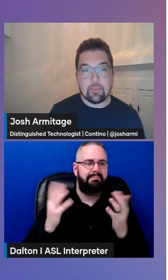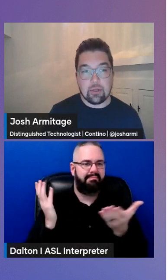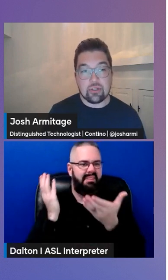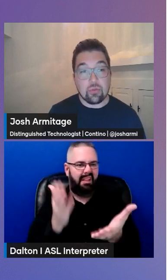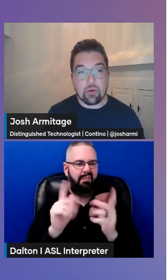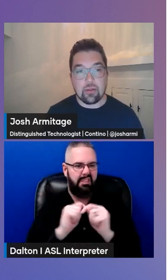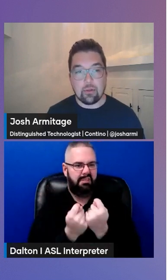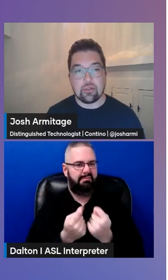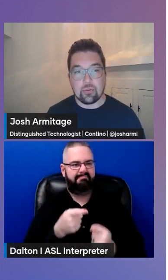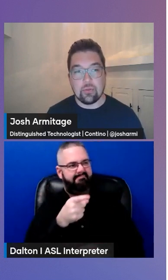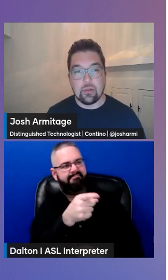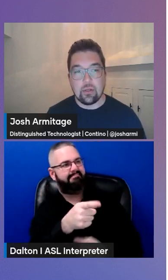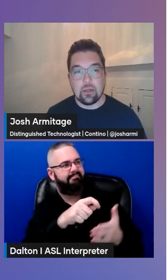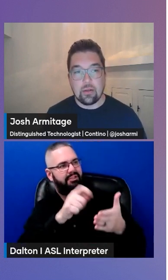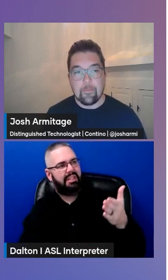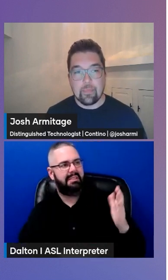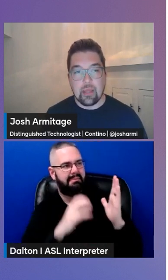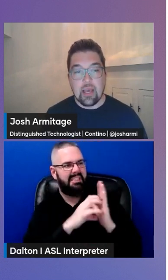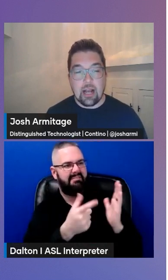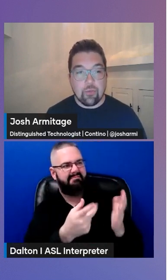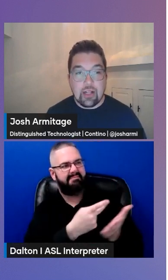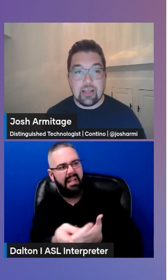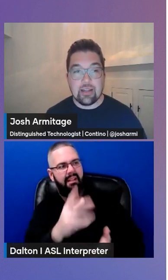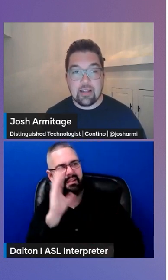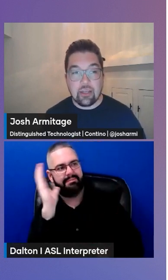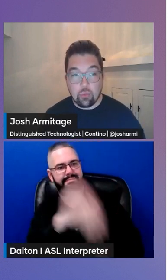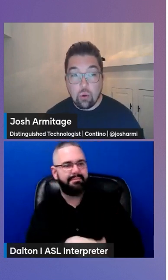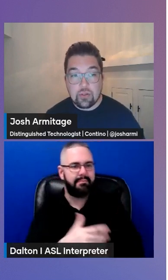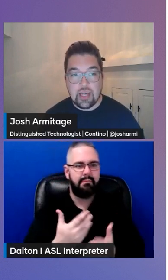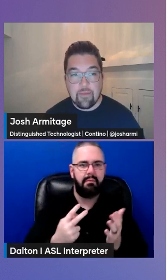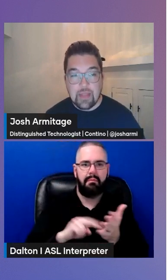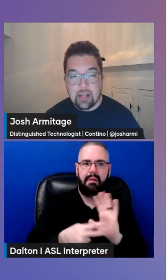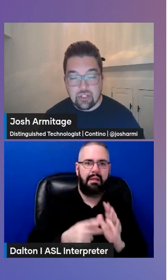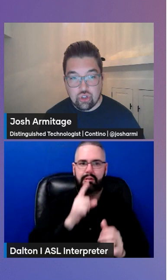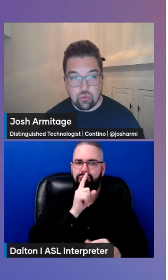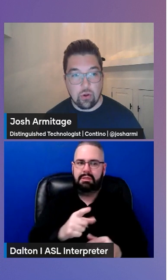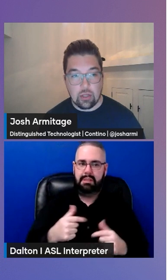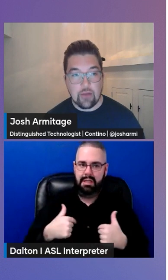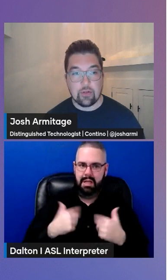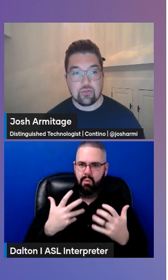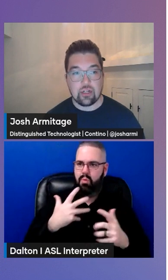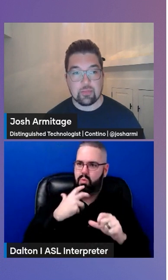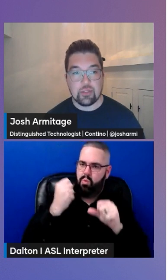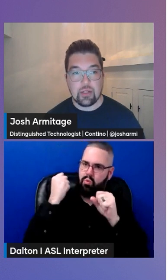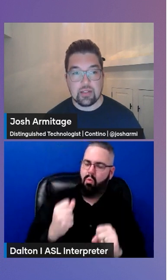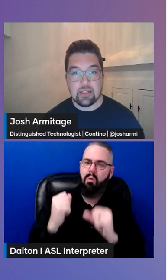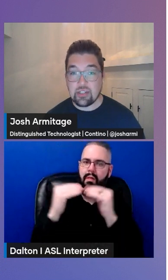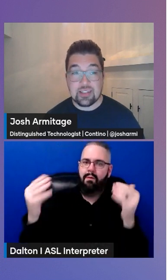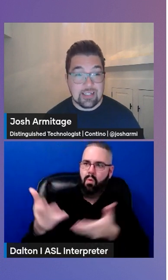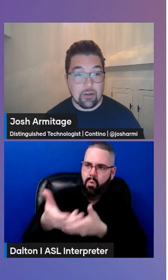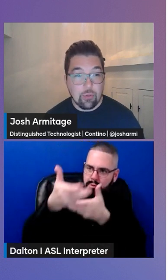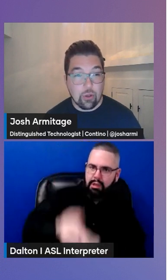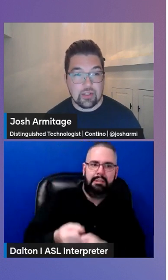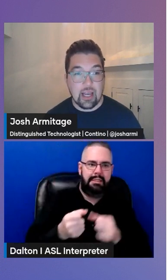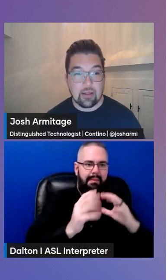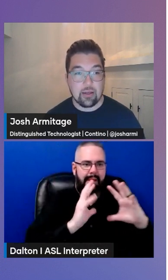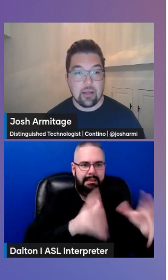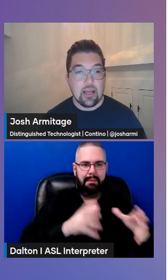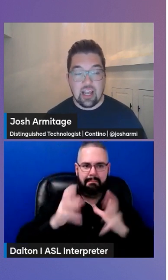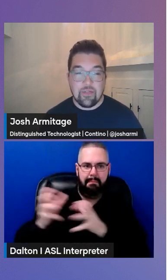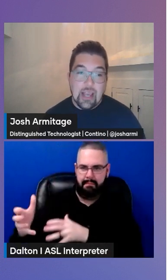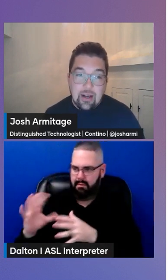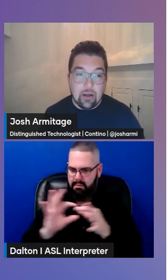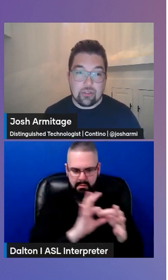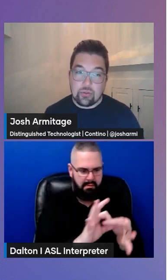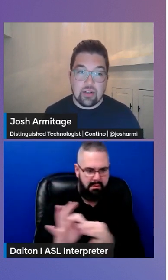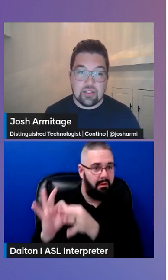as the person who wrote the module. And really, at the end of the day, you want to have that strong level of trust between the teams because that's how you work together.